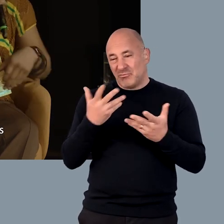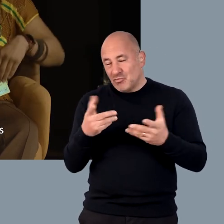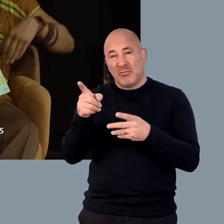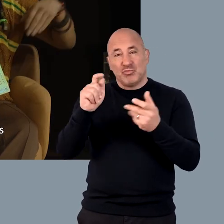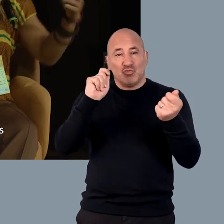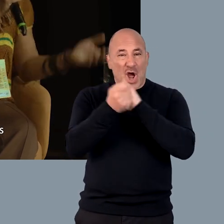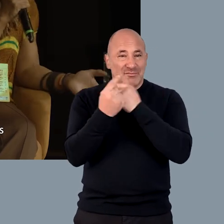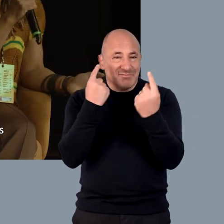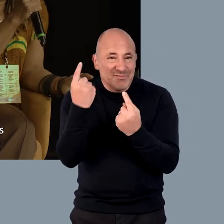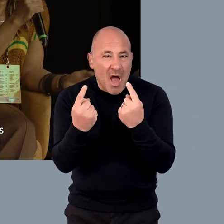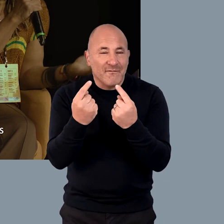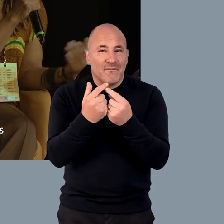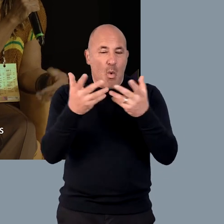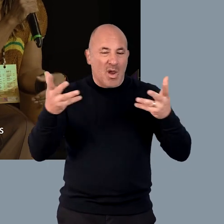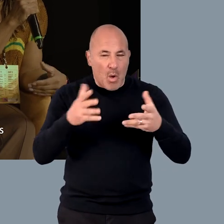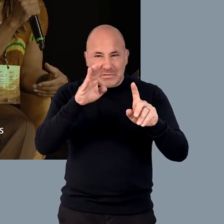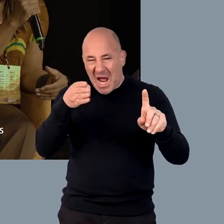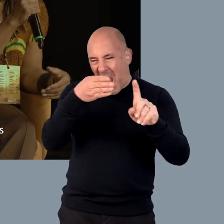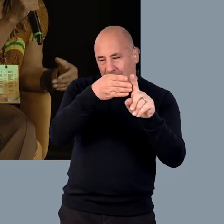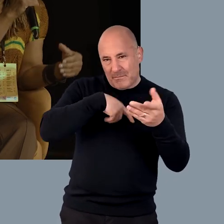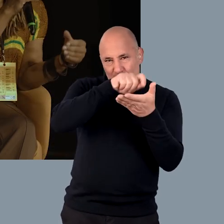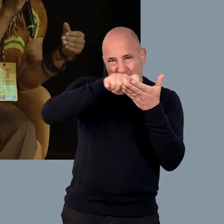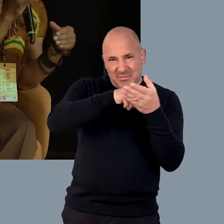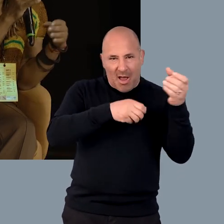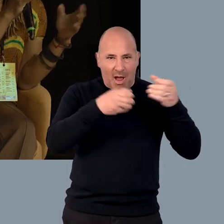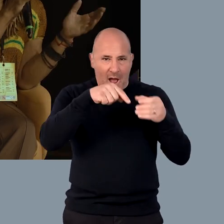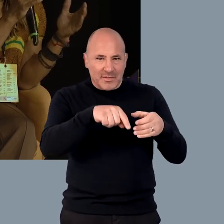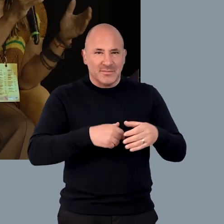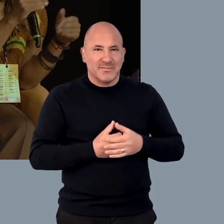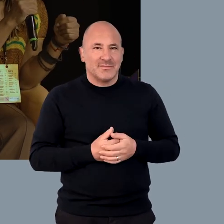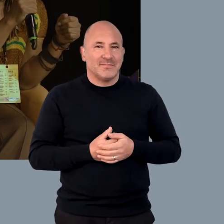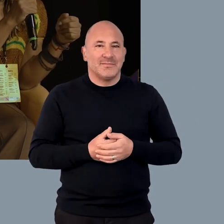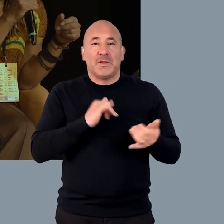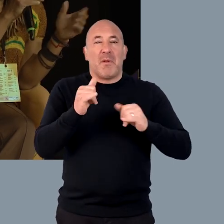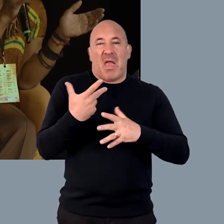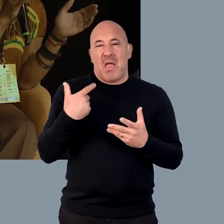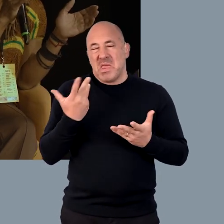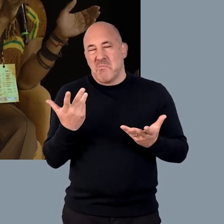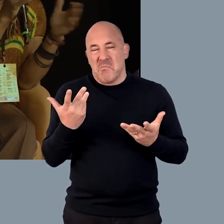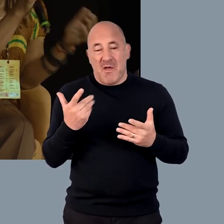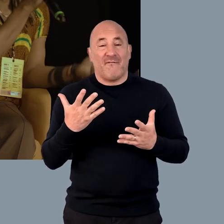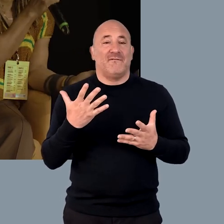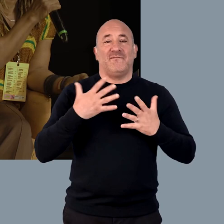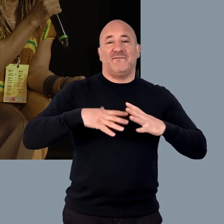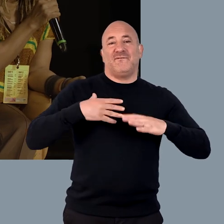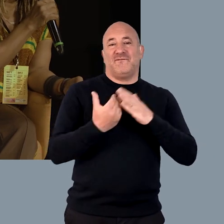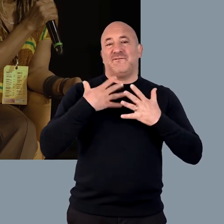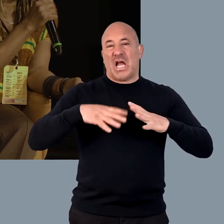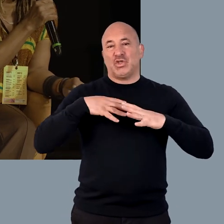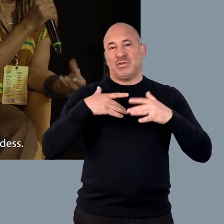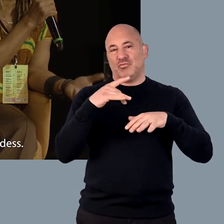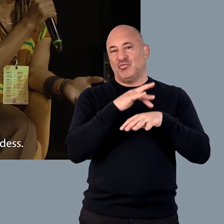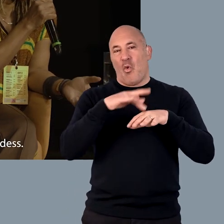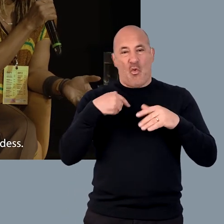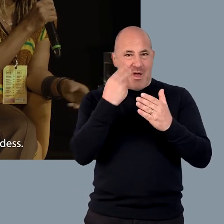I may make them transform themselves or encourage them towards that. So sometimes it's like, um, so it's like I'm designing